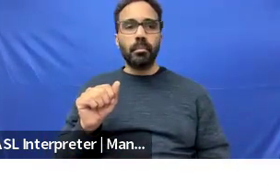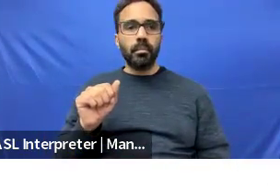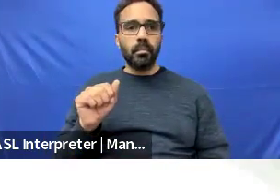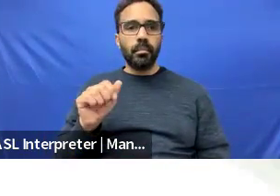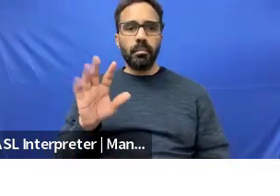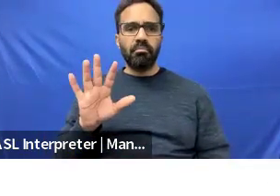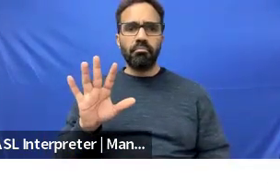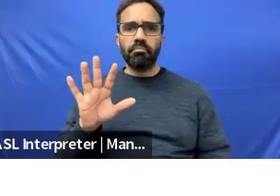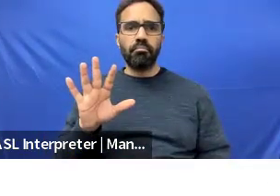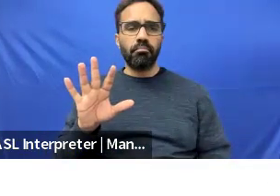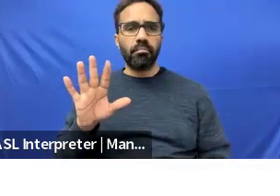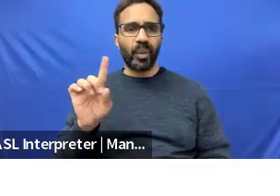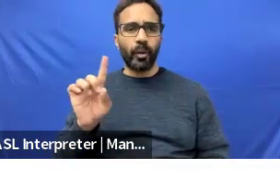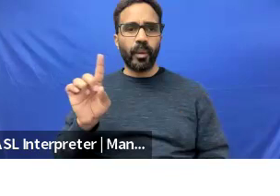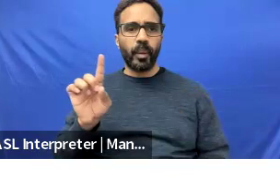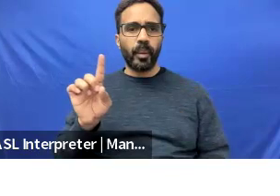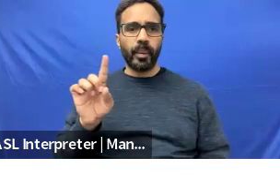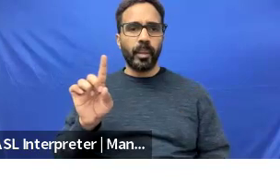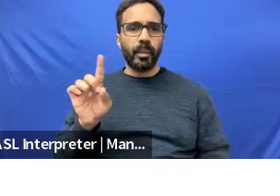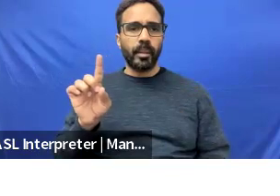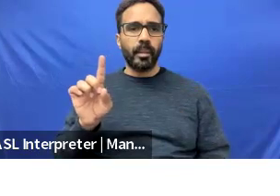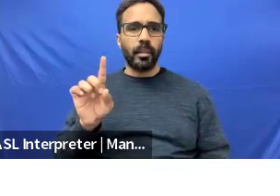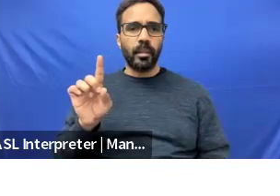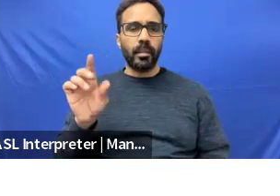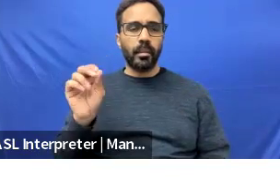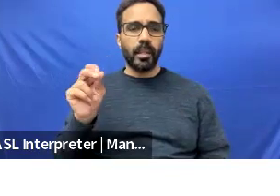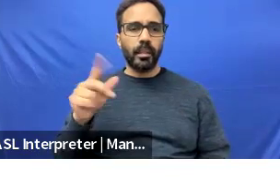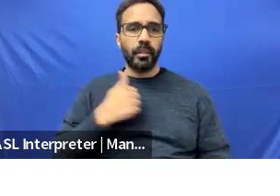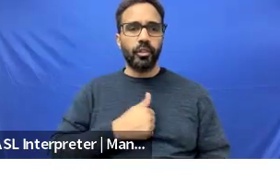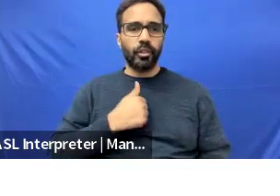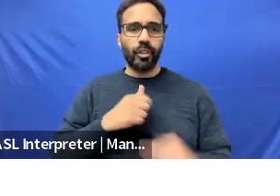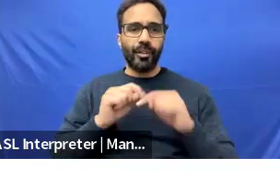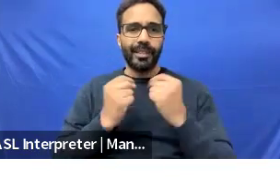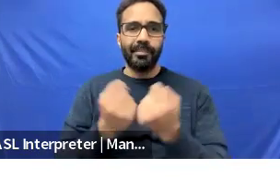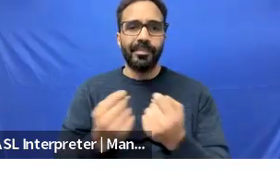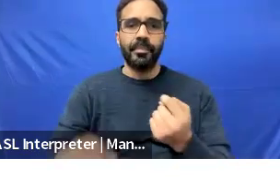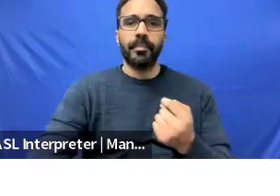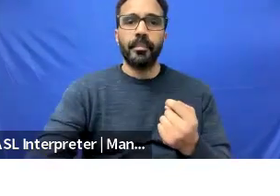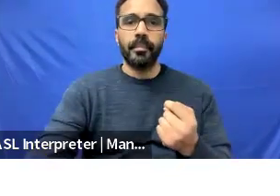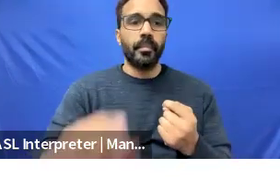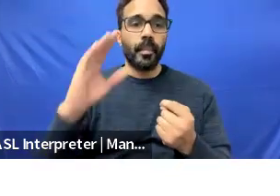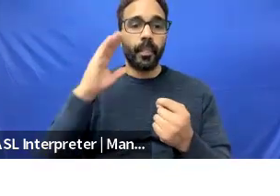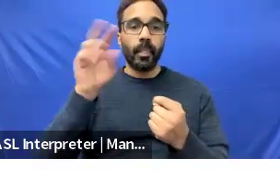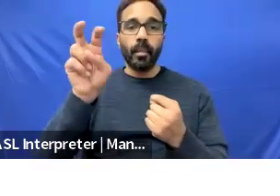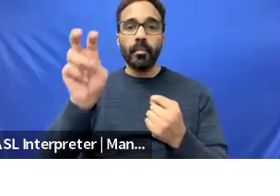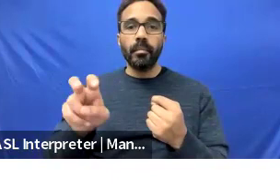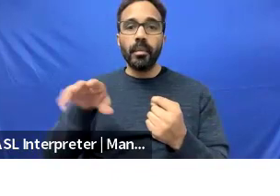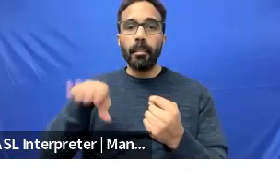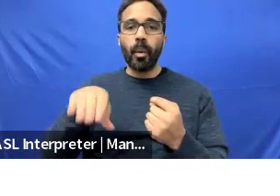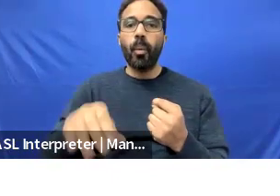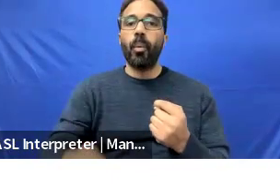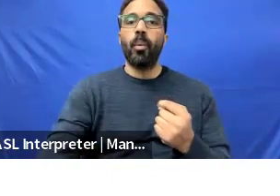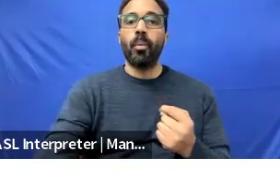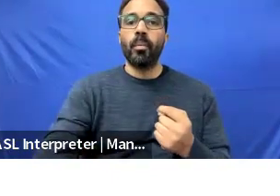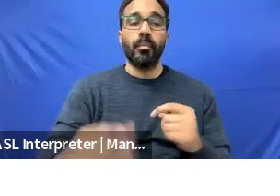whoa, which way are we going? Okay, sorry, team. You're going to drop down a little bit below after your zip code, and it's